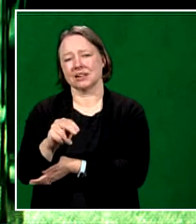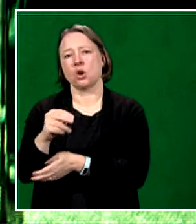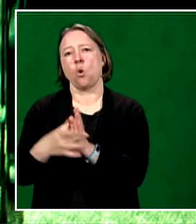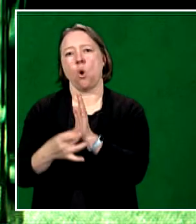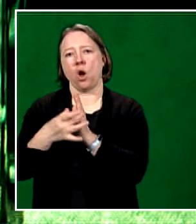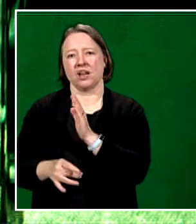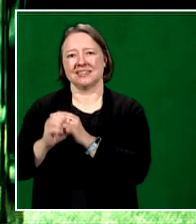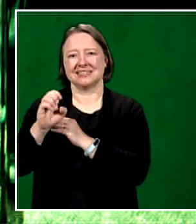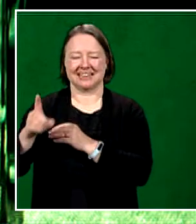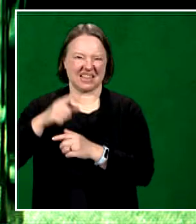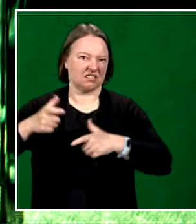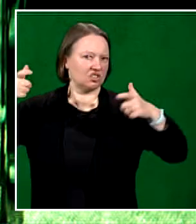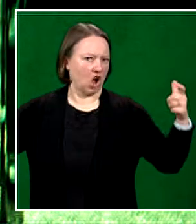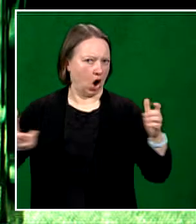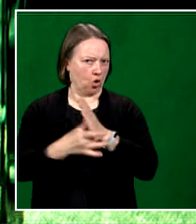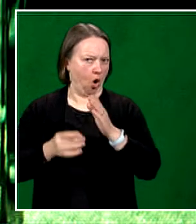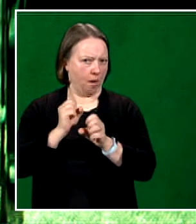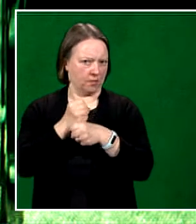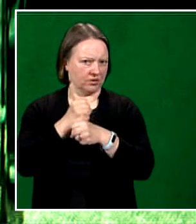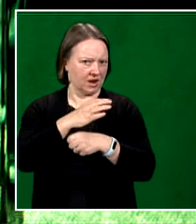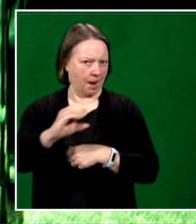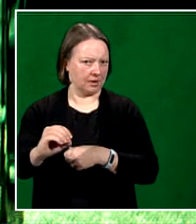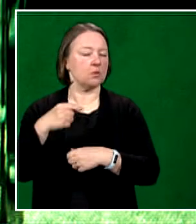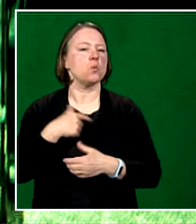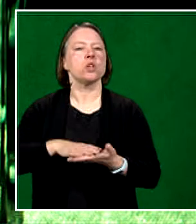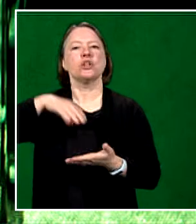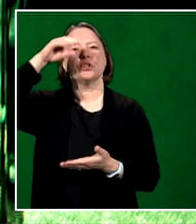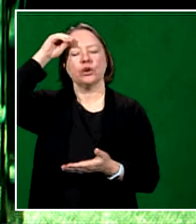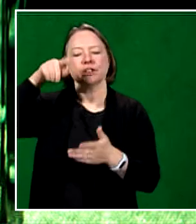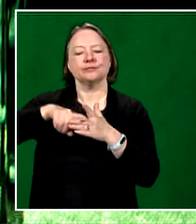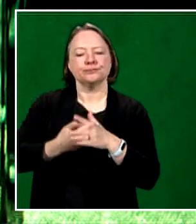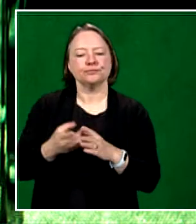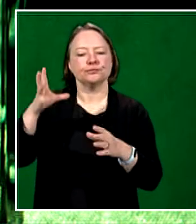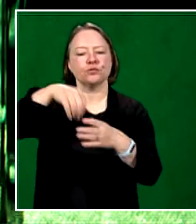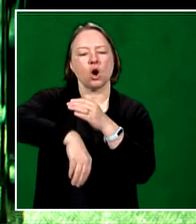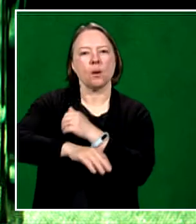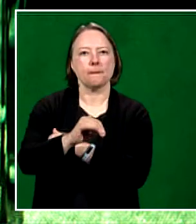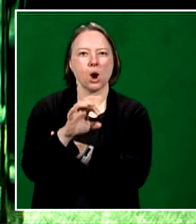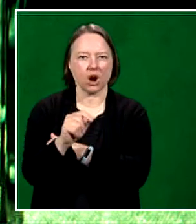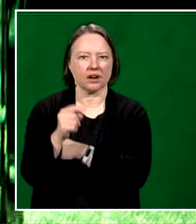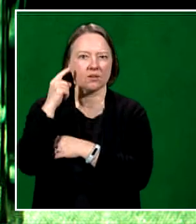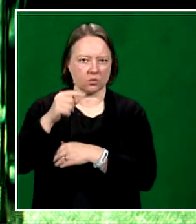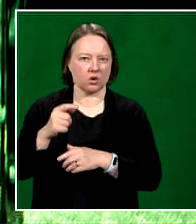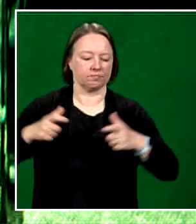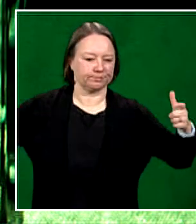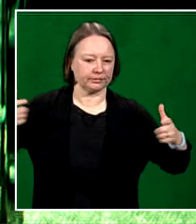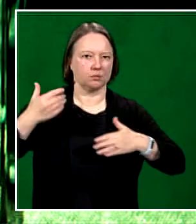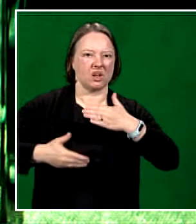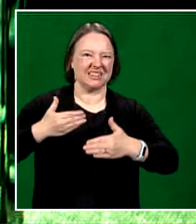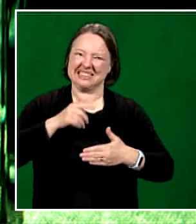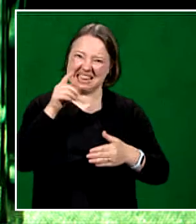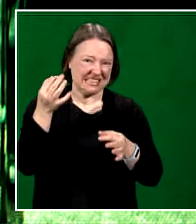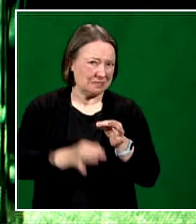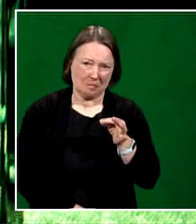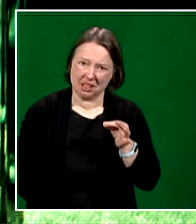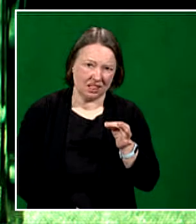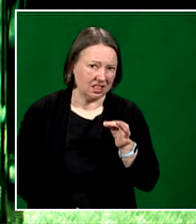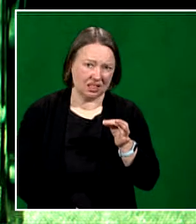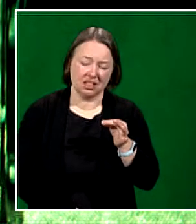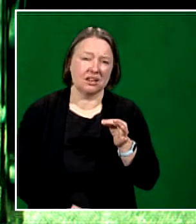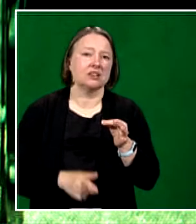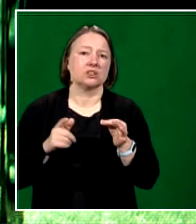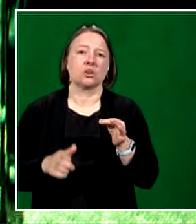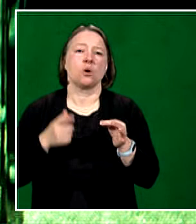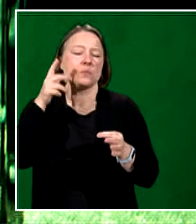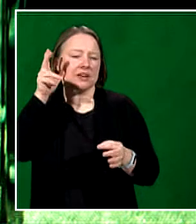oil processing company. But we learned from them that entering the market through large-scale processing wouldn't actually be so simple.